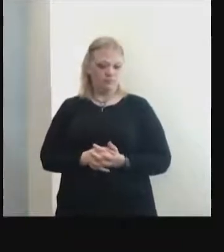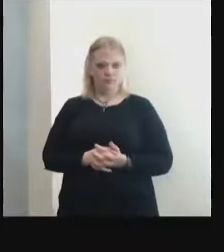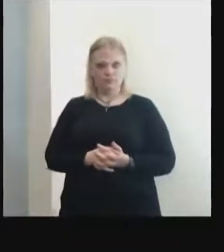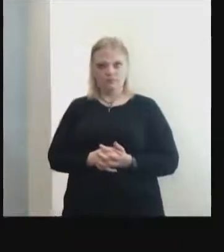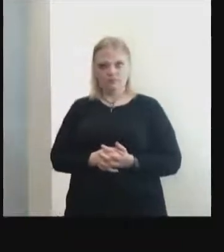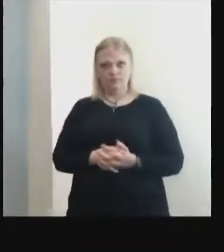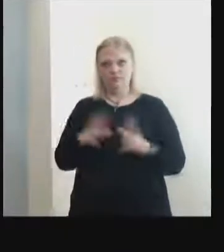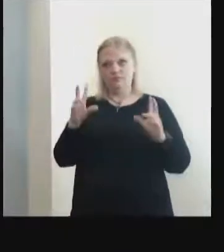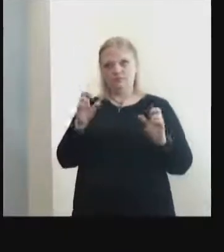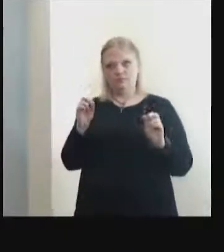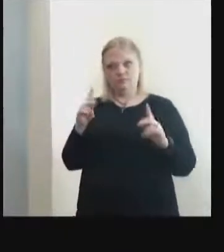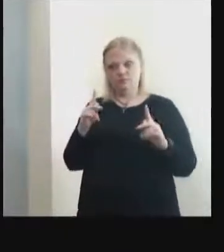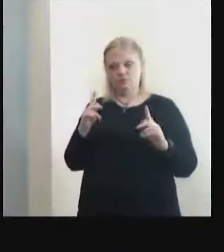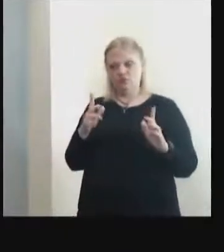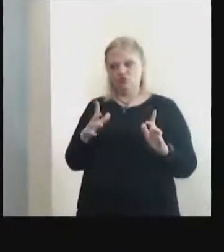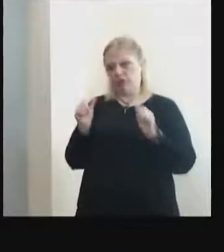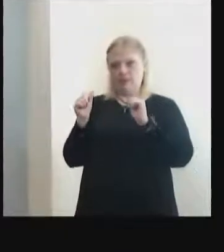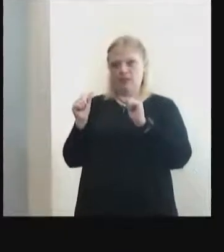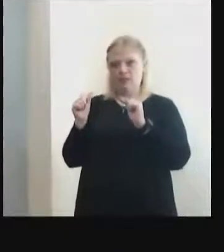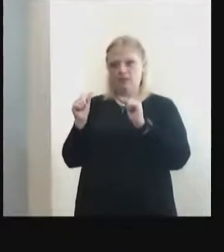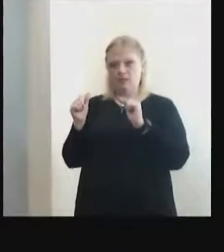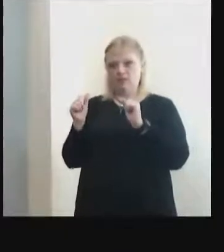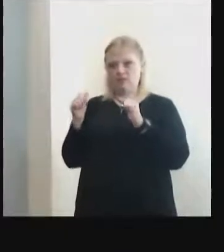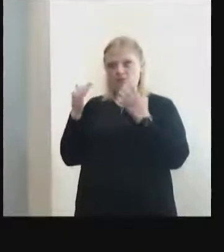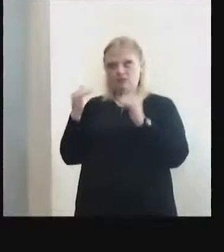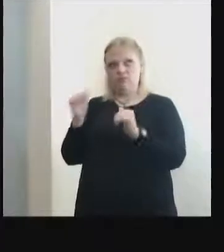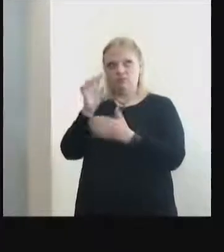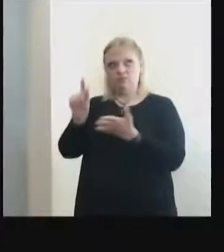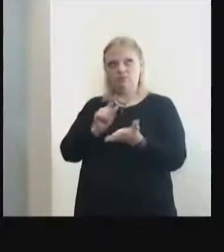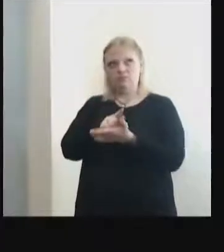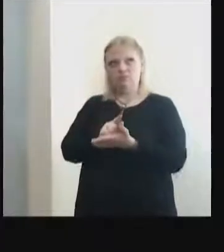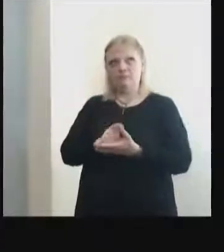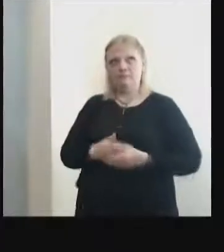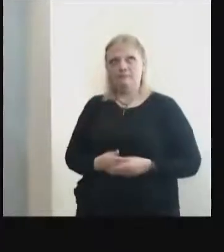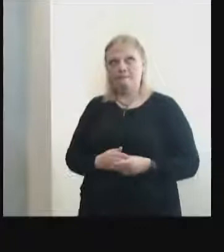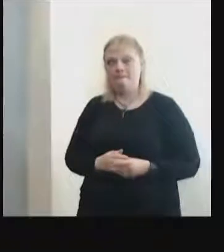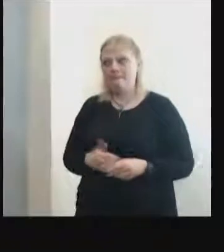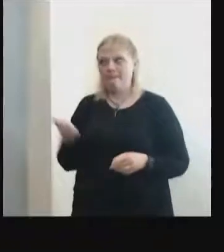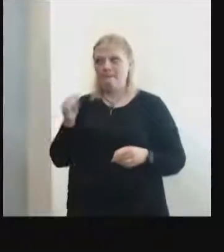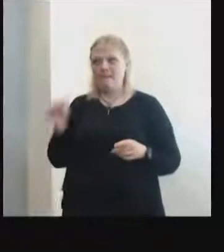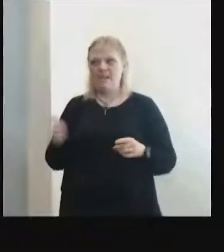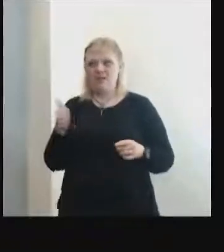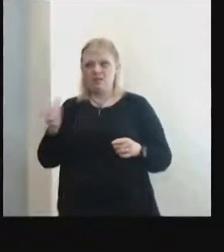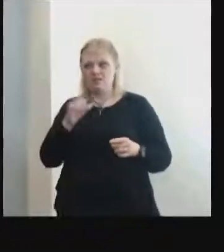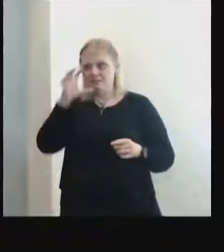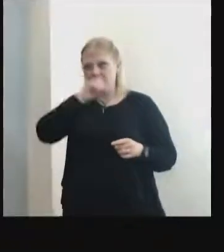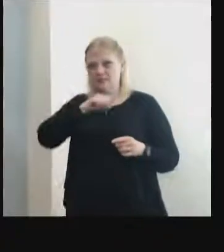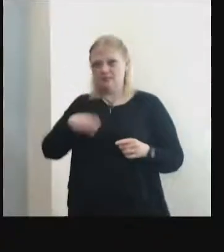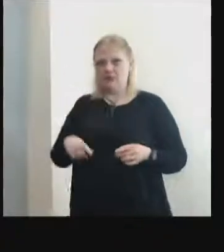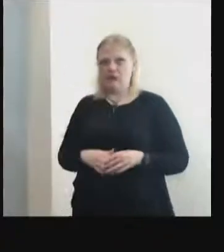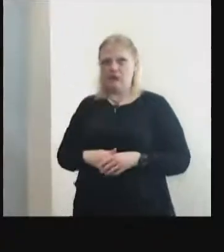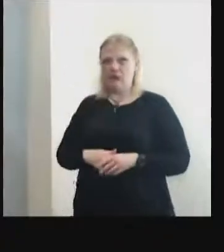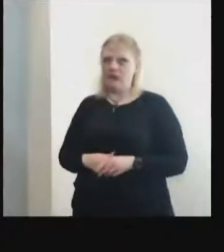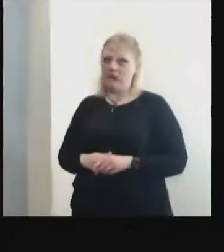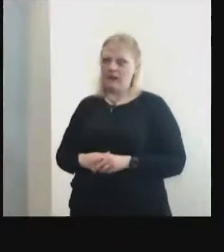Okay, we'll do the rapid fire round. Try to limit this to an hour. Is there anybody else on the phone who I didn't call on?